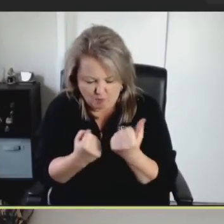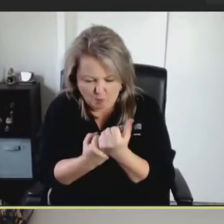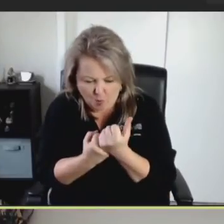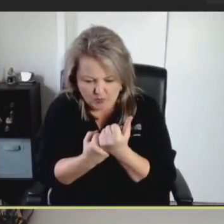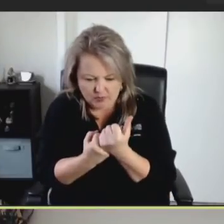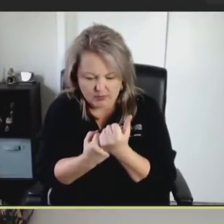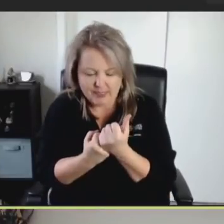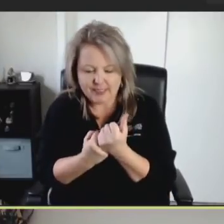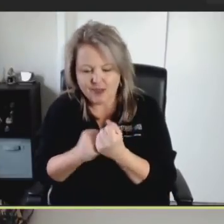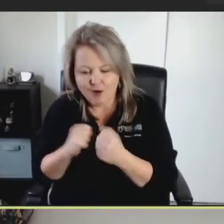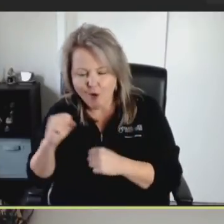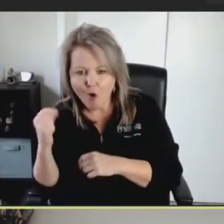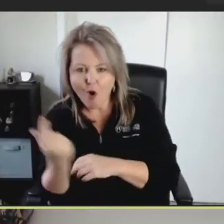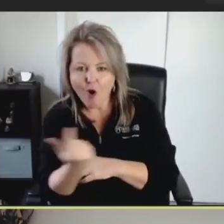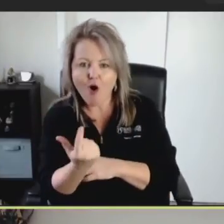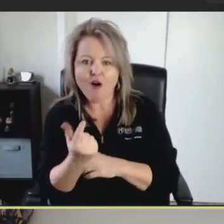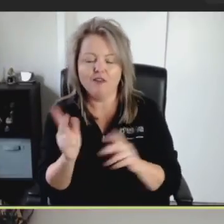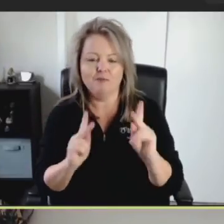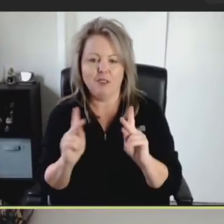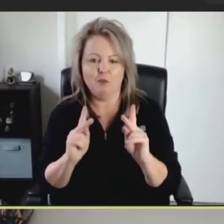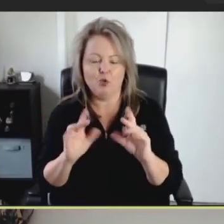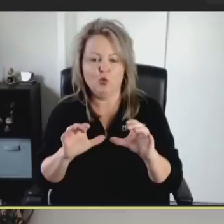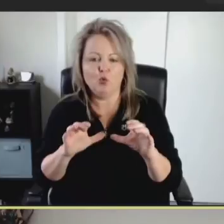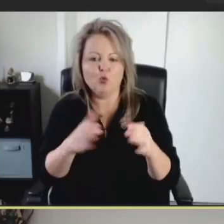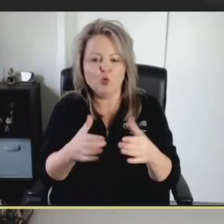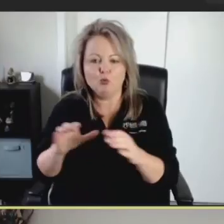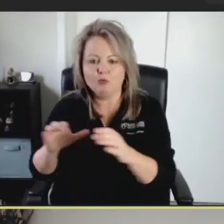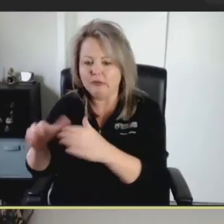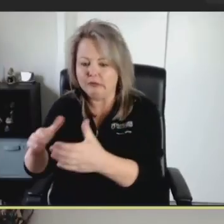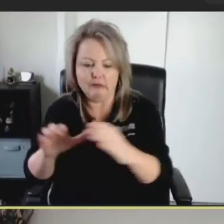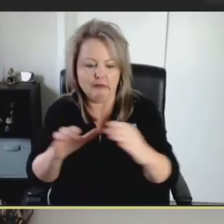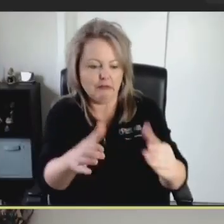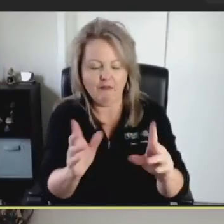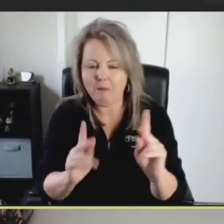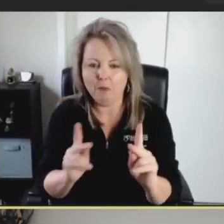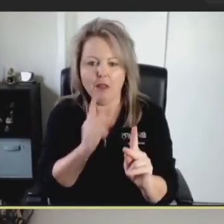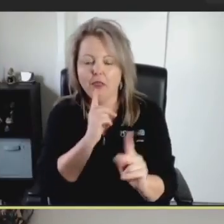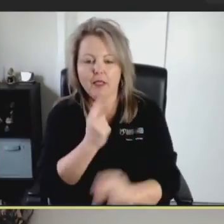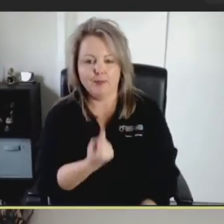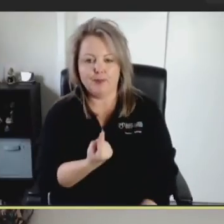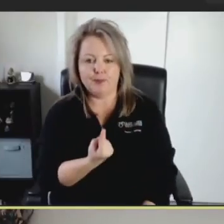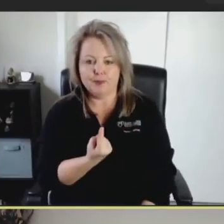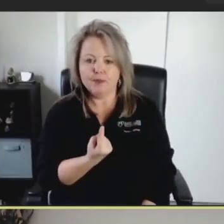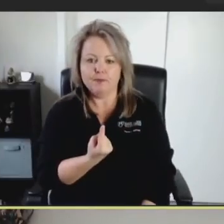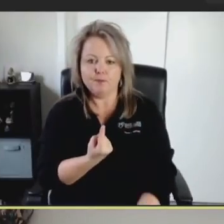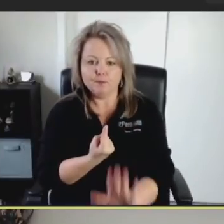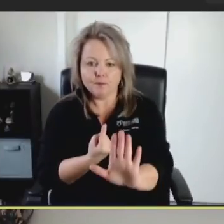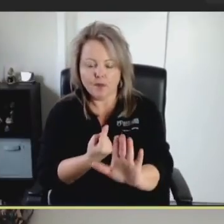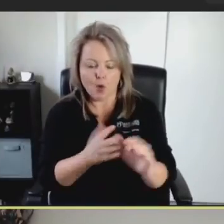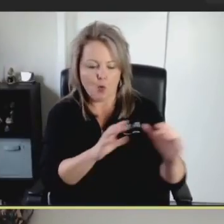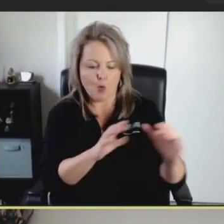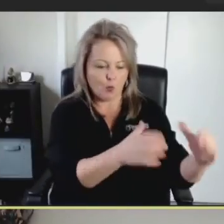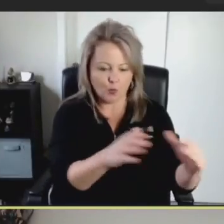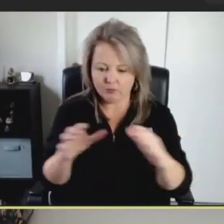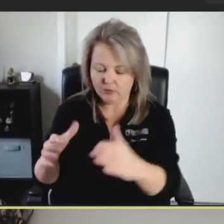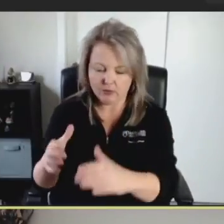populations. So groups of people, not just individuals. And I think, the receipt of the vaccine has